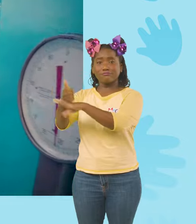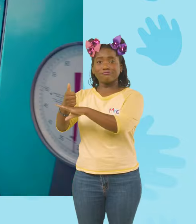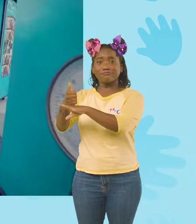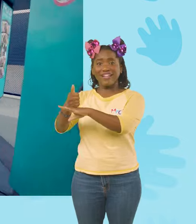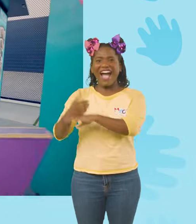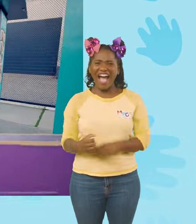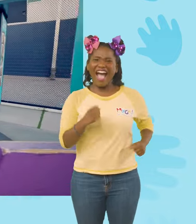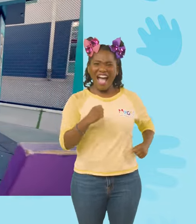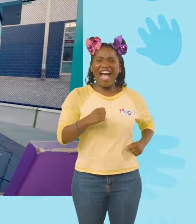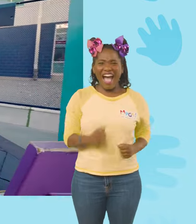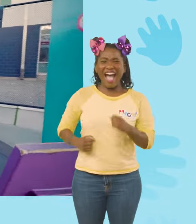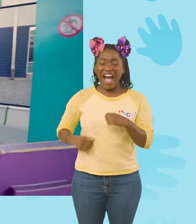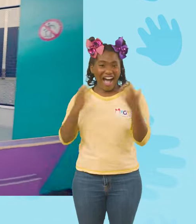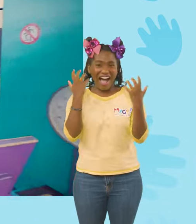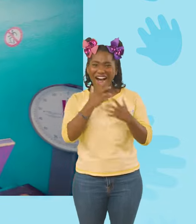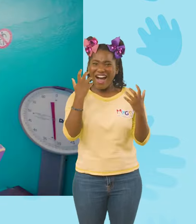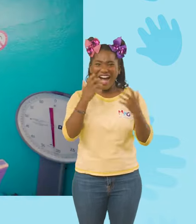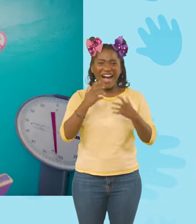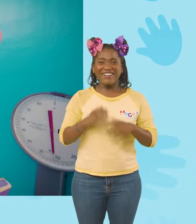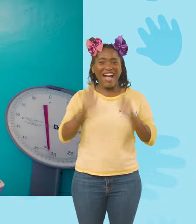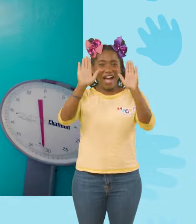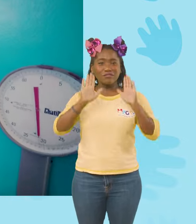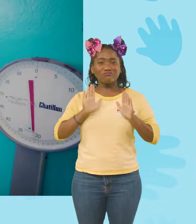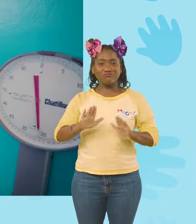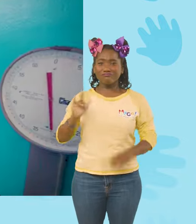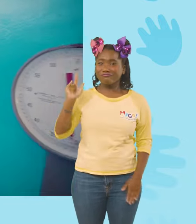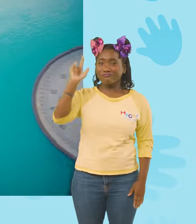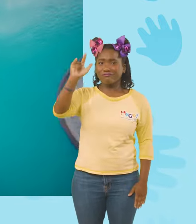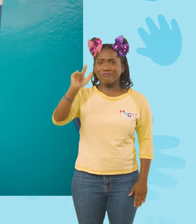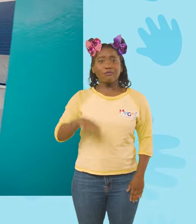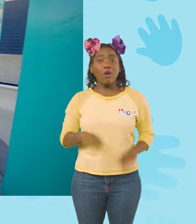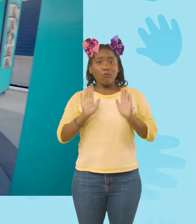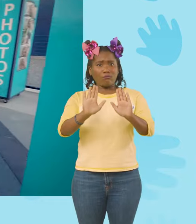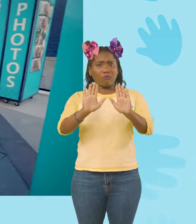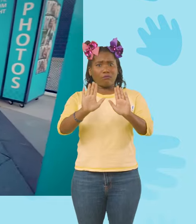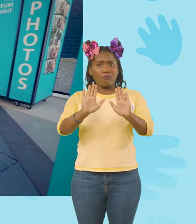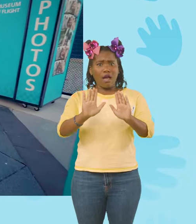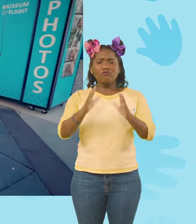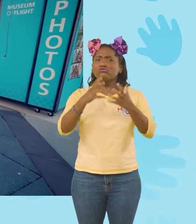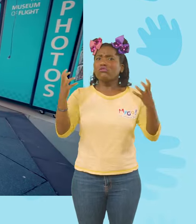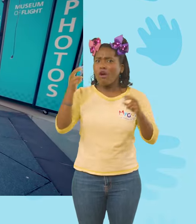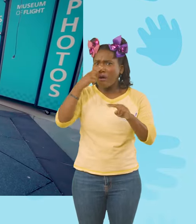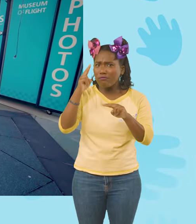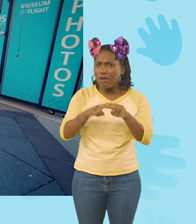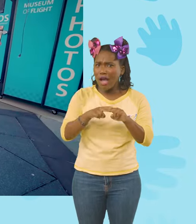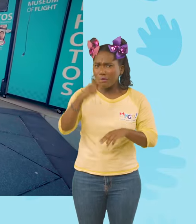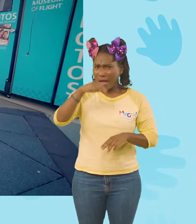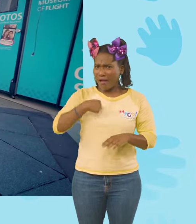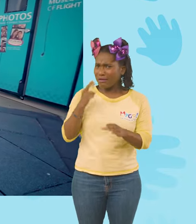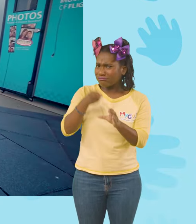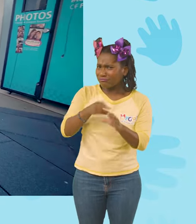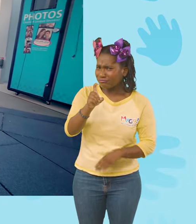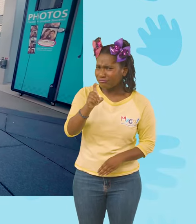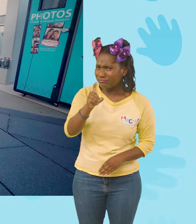belt. Okay, well, have a great flight. But wait a second, that sounds like so much fun. Do you mind